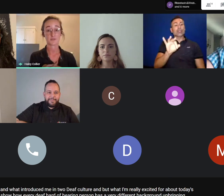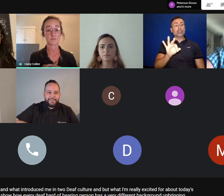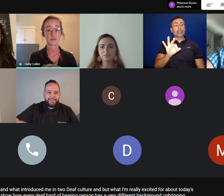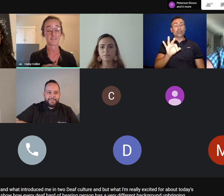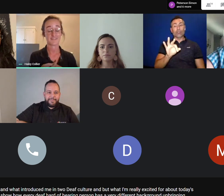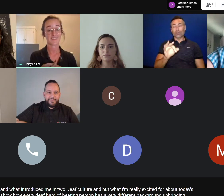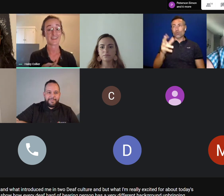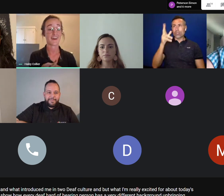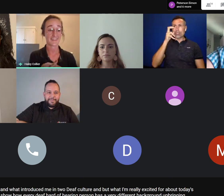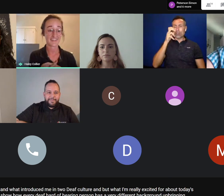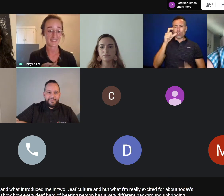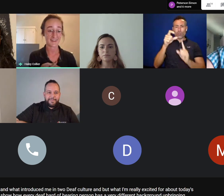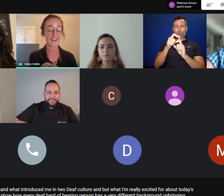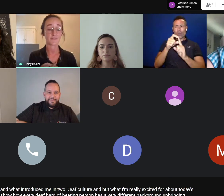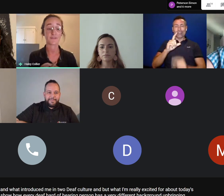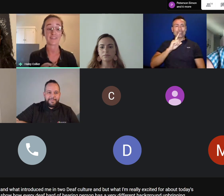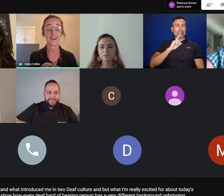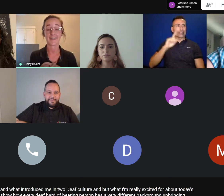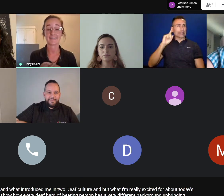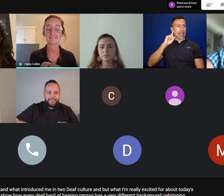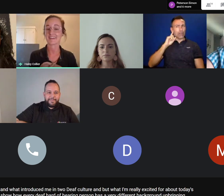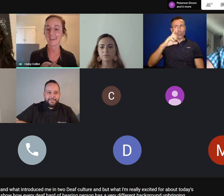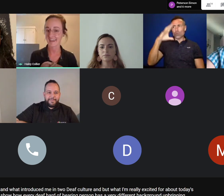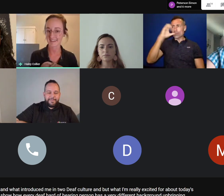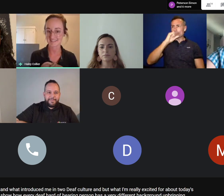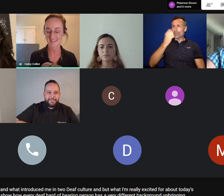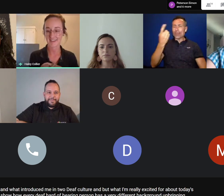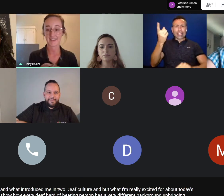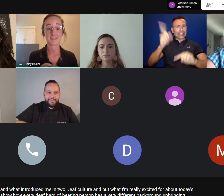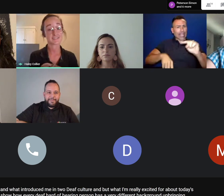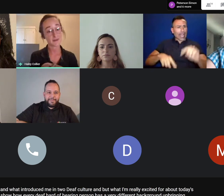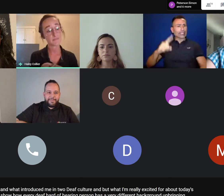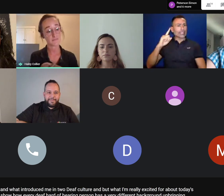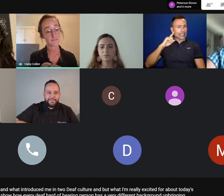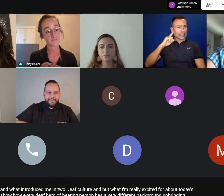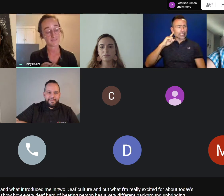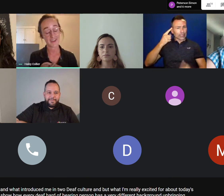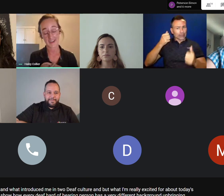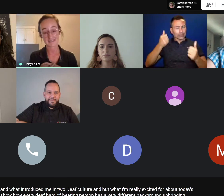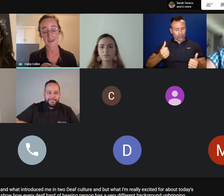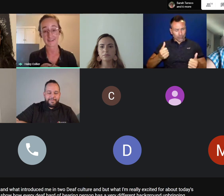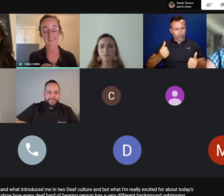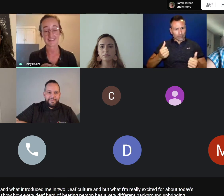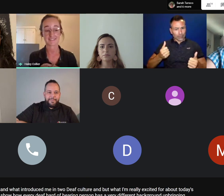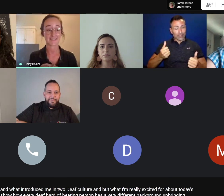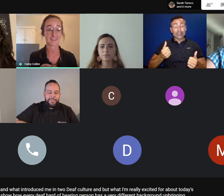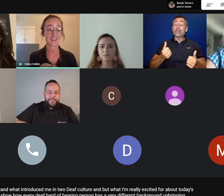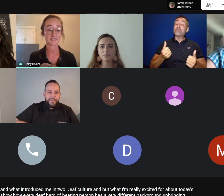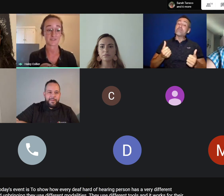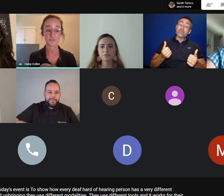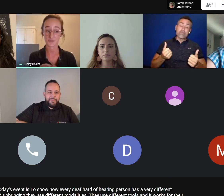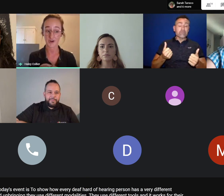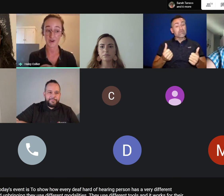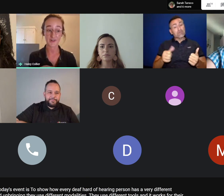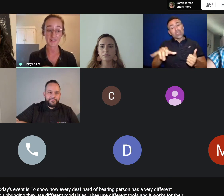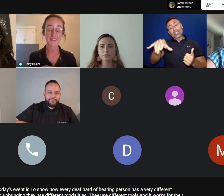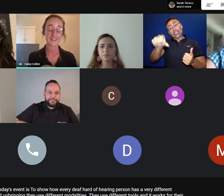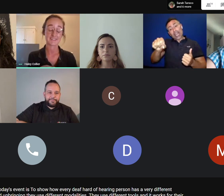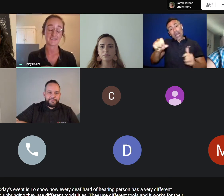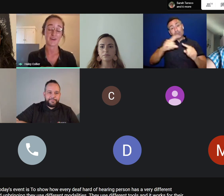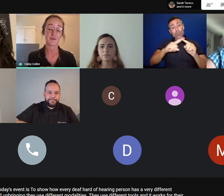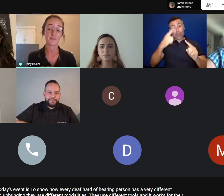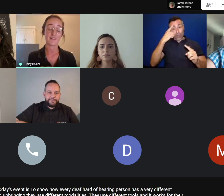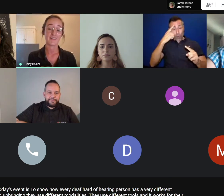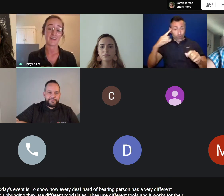you assume cannot hear. And while that is the case in some aspects, that's not the case for